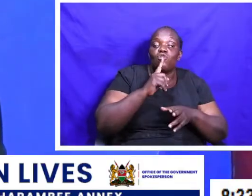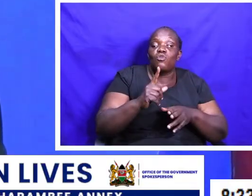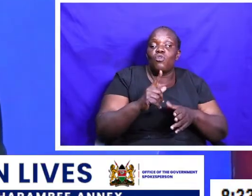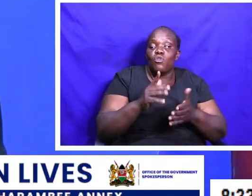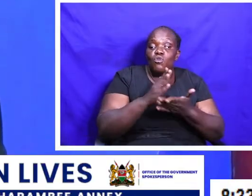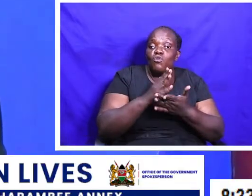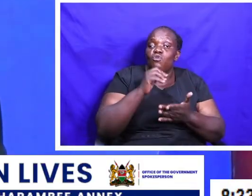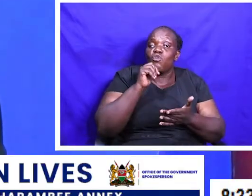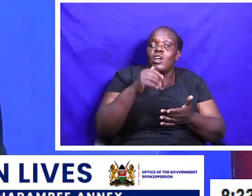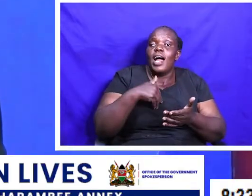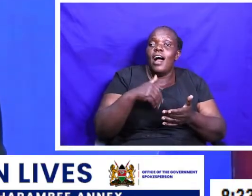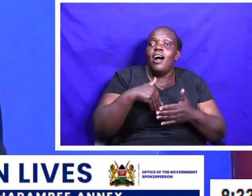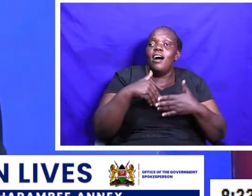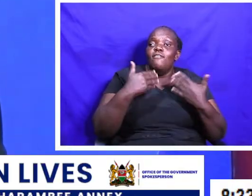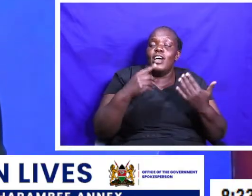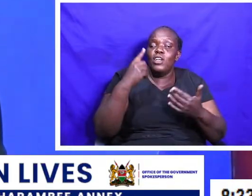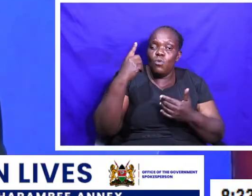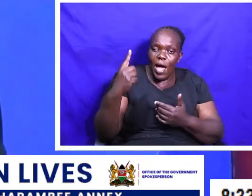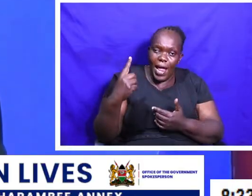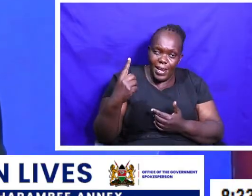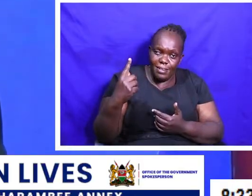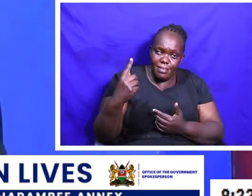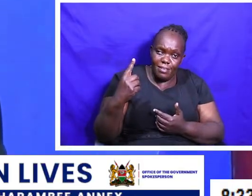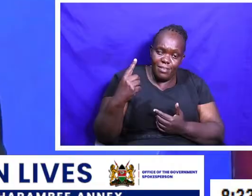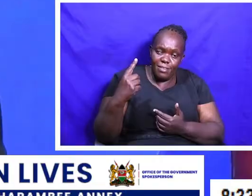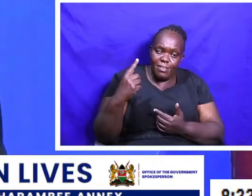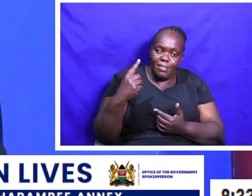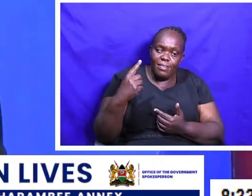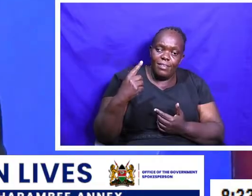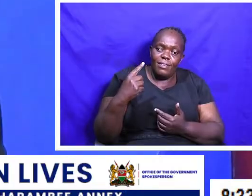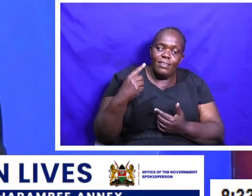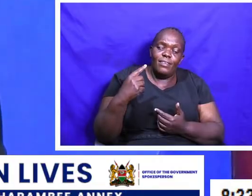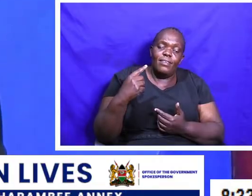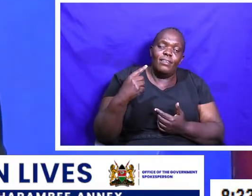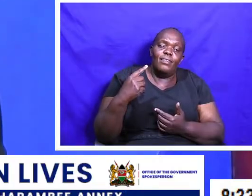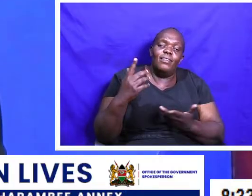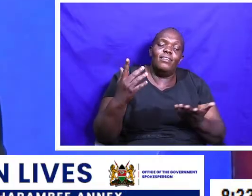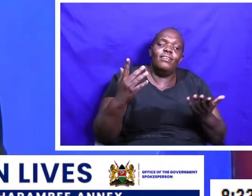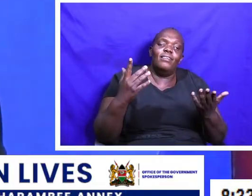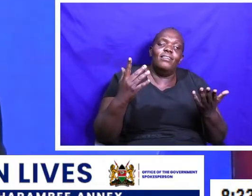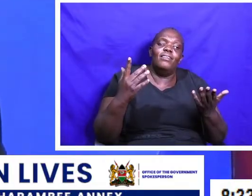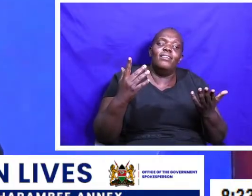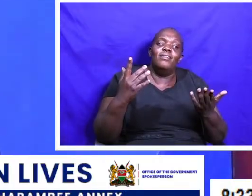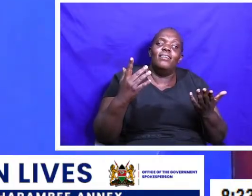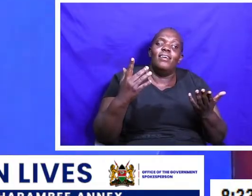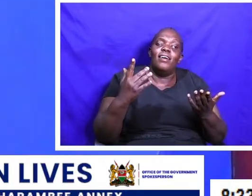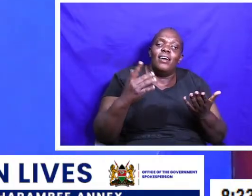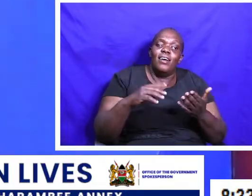so they don't have anyone to represent them. Those archaic behaviors of Teroburu. Yeah.